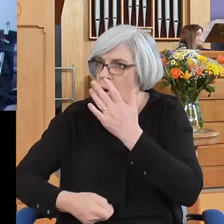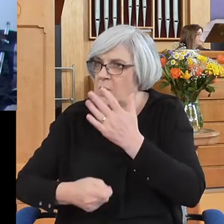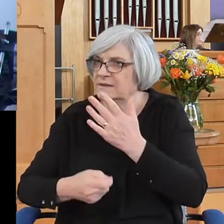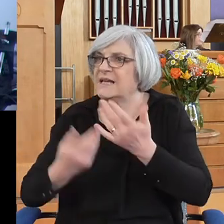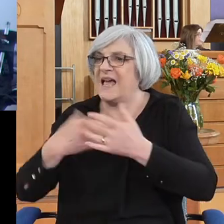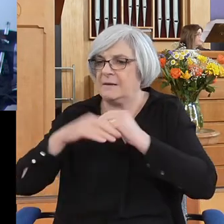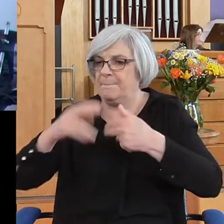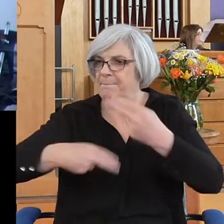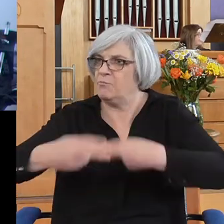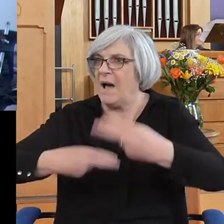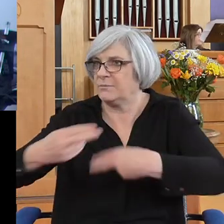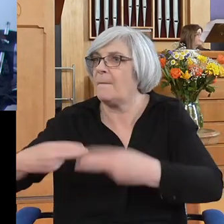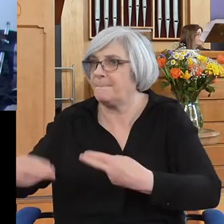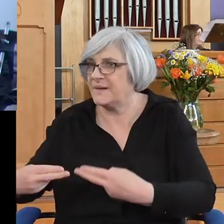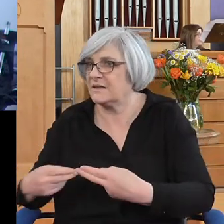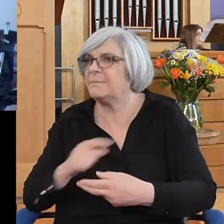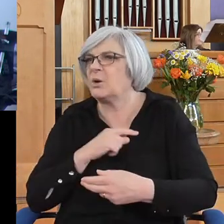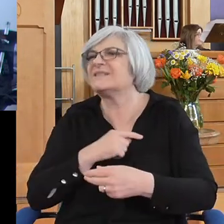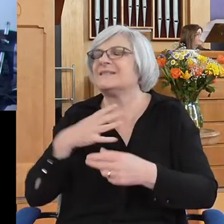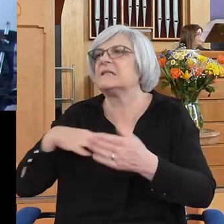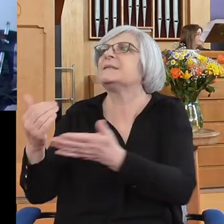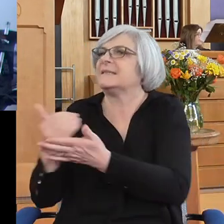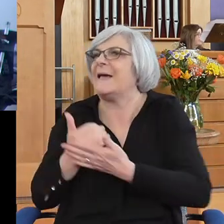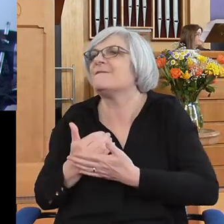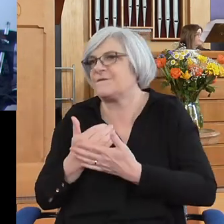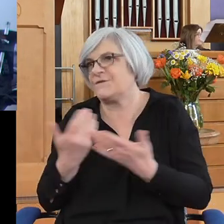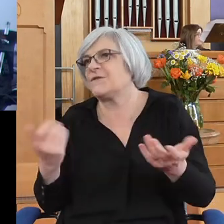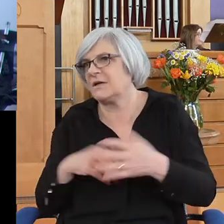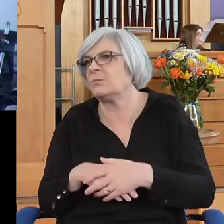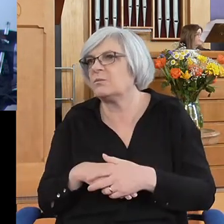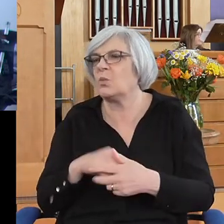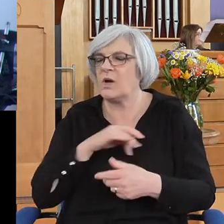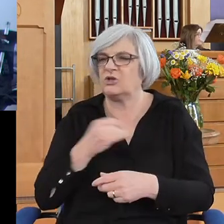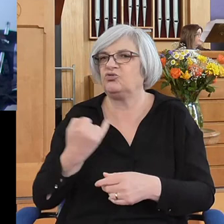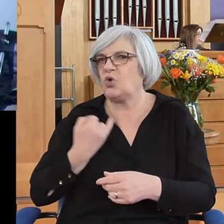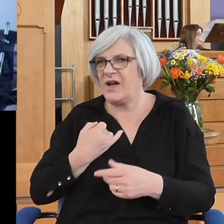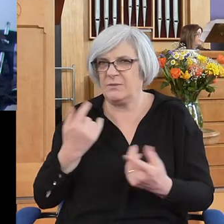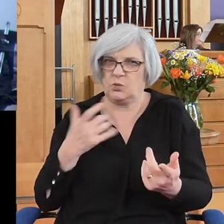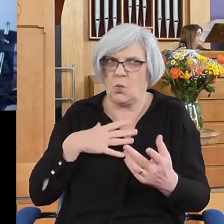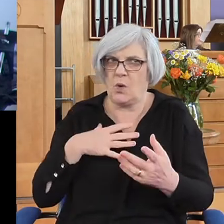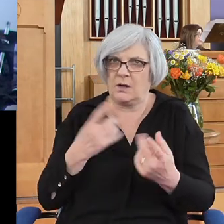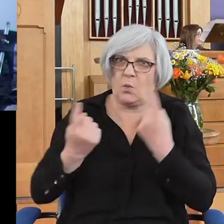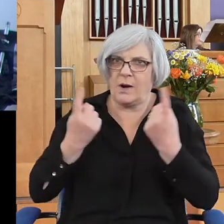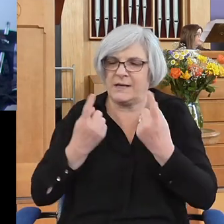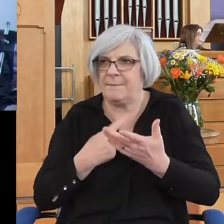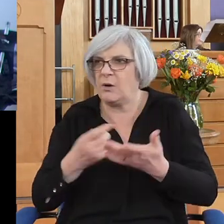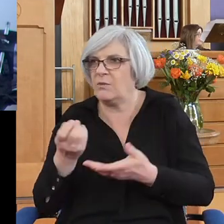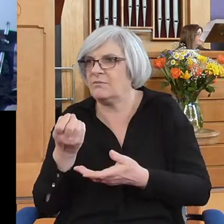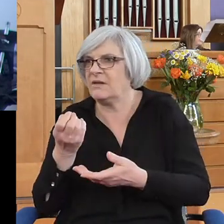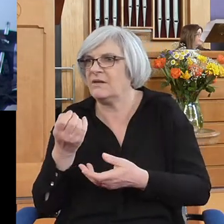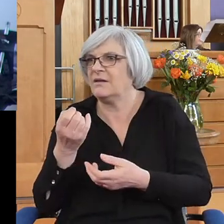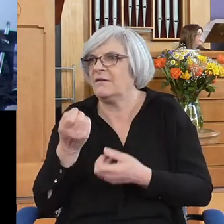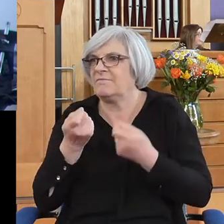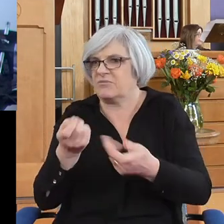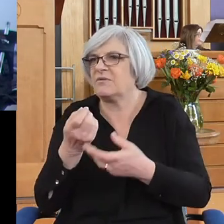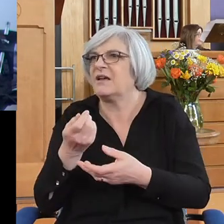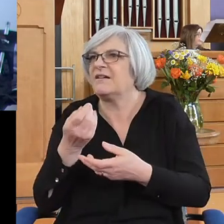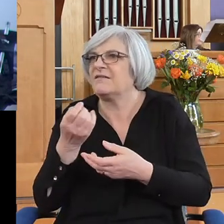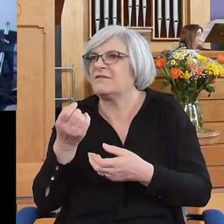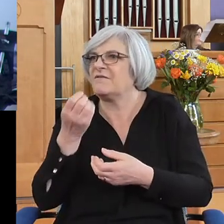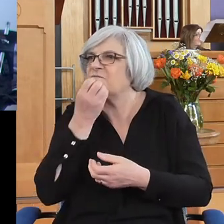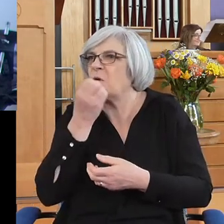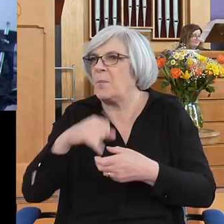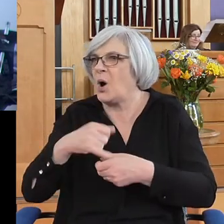packaging, because we want to enjoy our time together with Mosnewk and South Parish. We don't want to give them food poisoning.